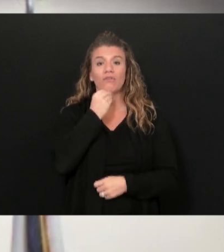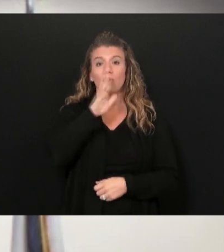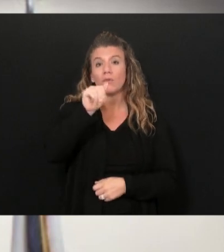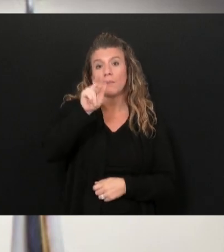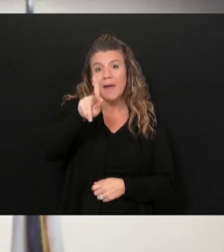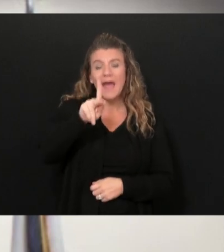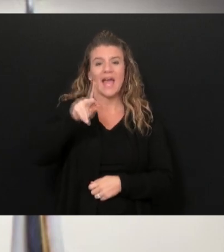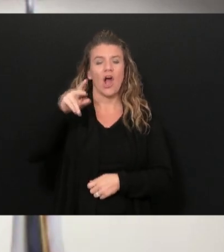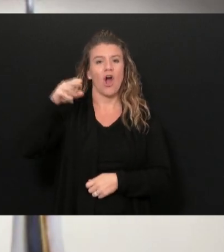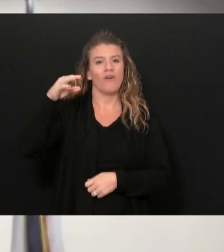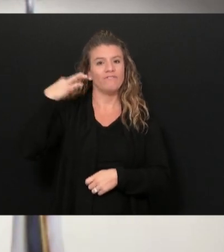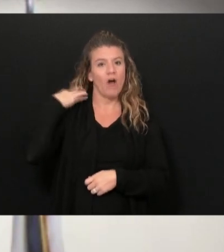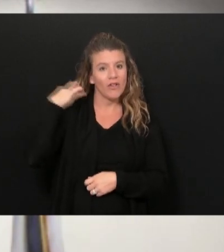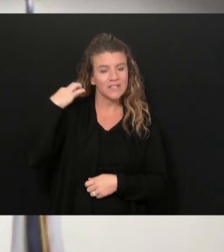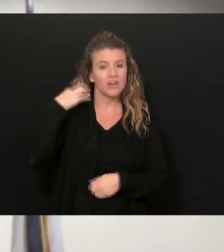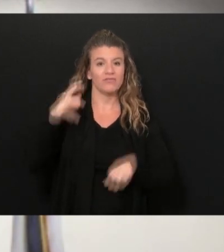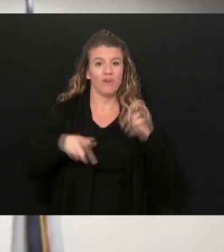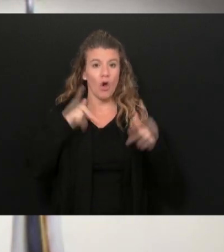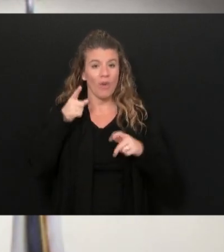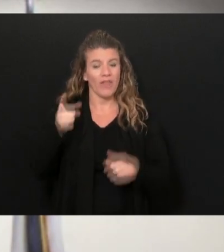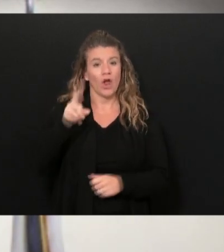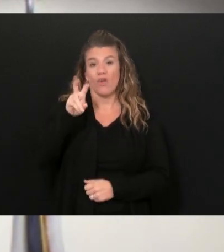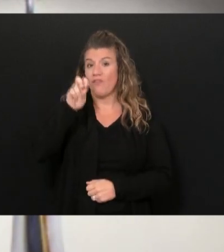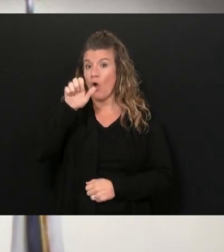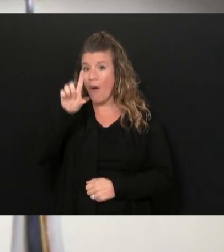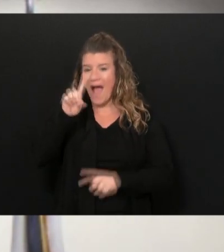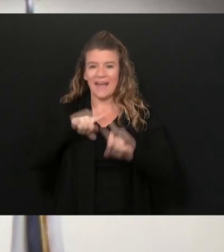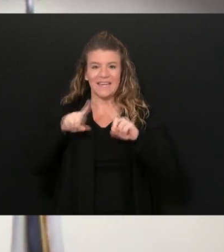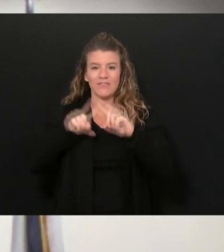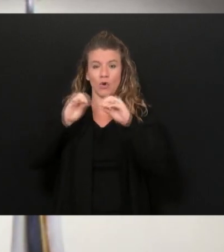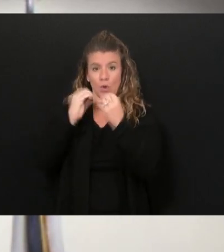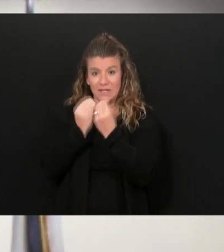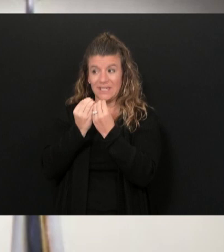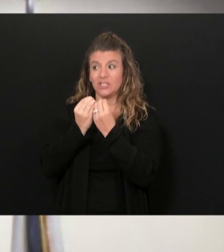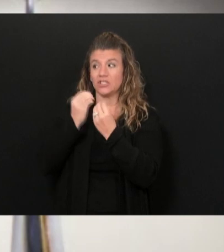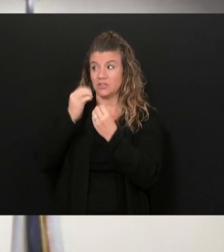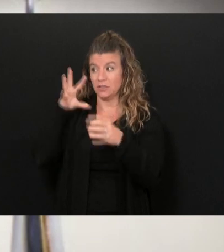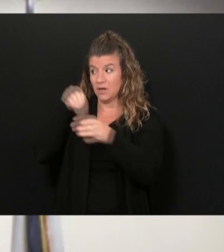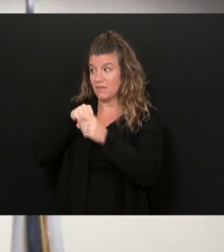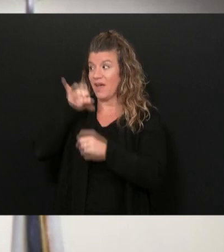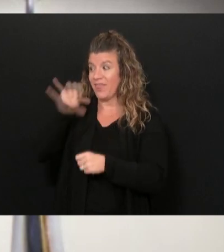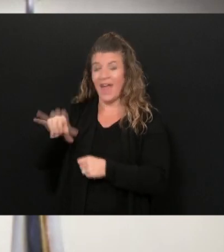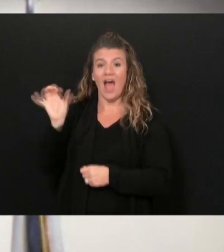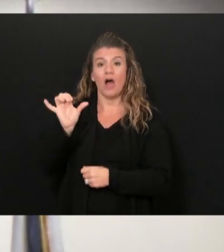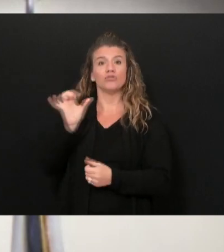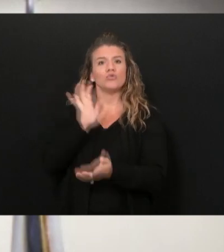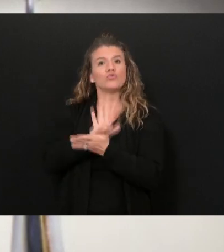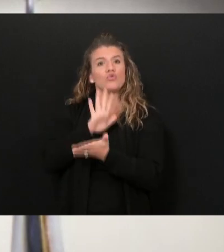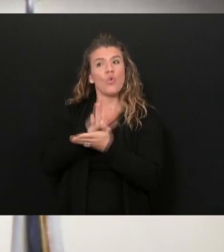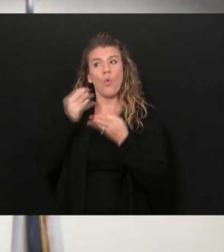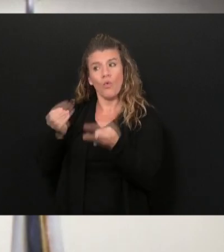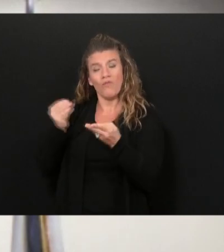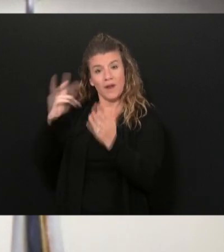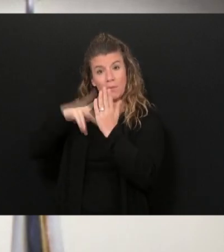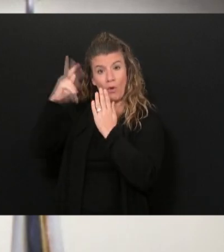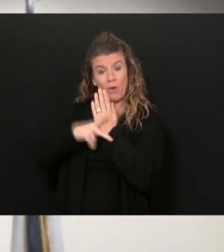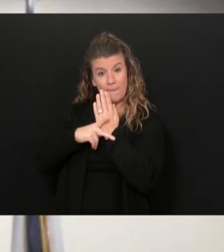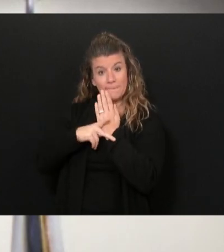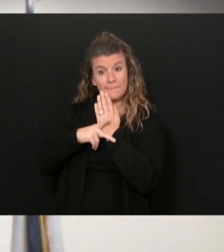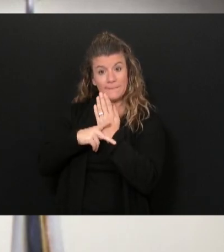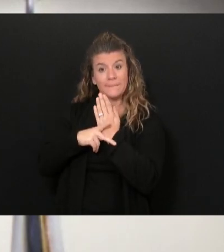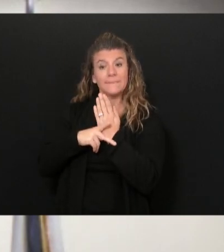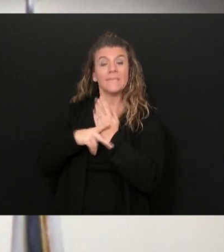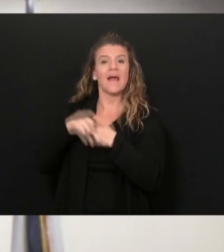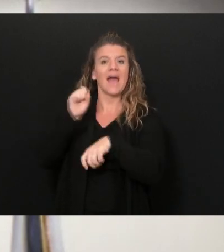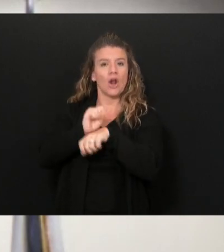volunteer folks at VOAD and the various organizations, as well as the school feeding program and